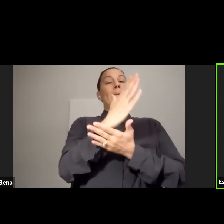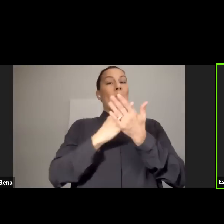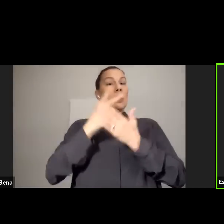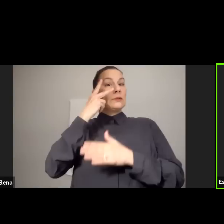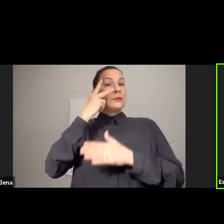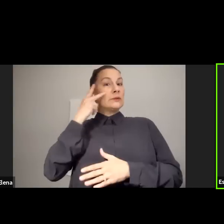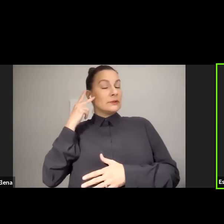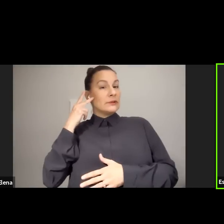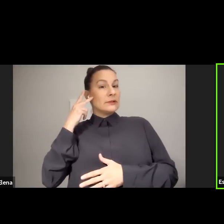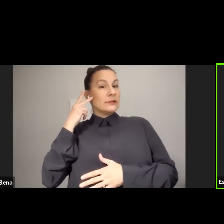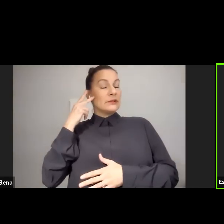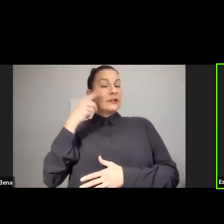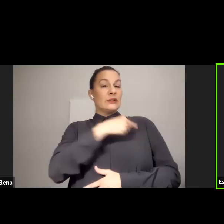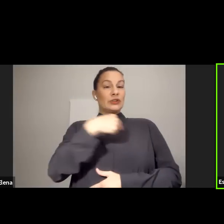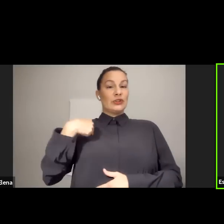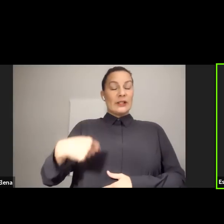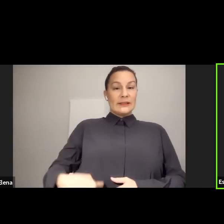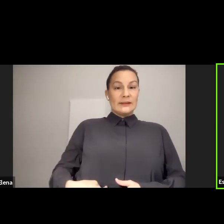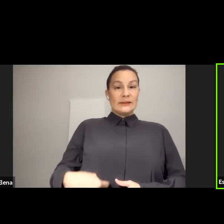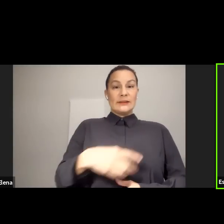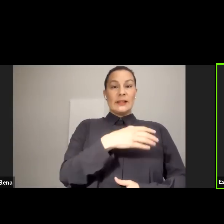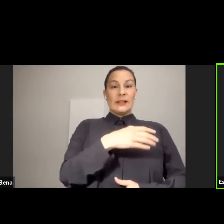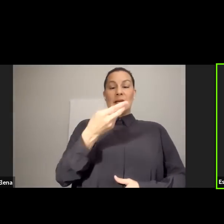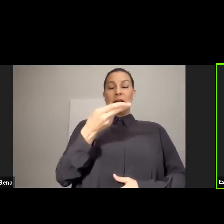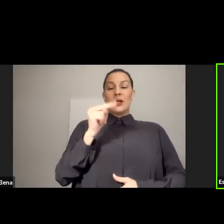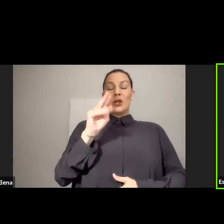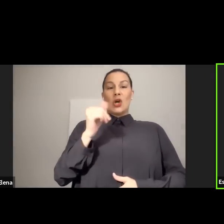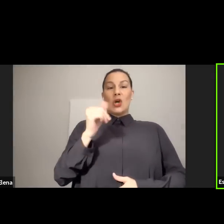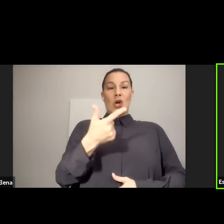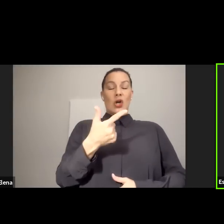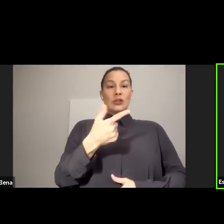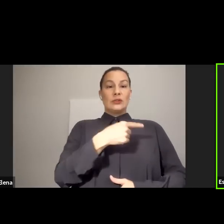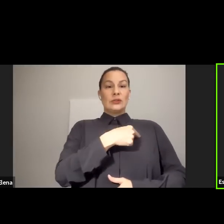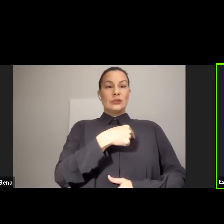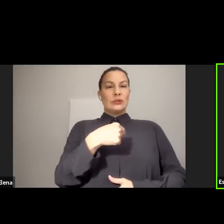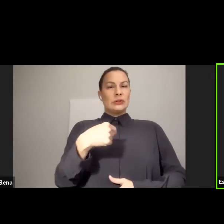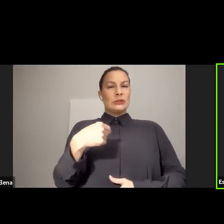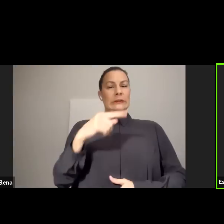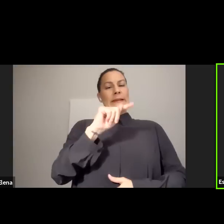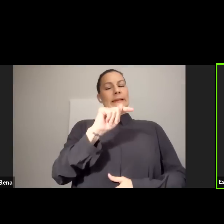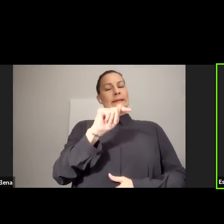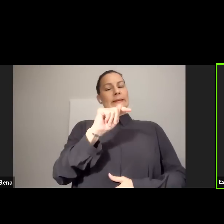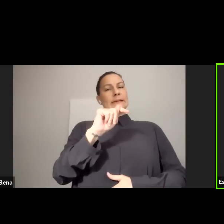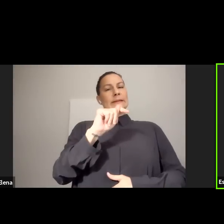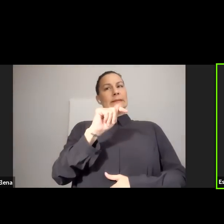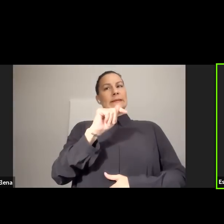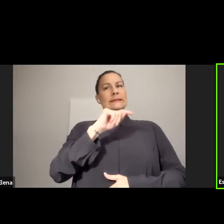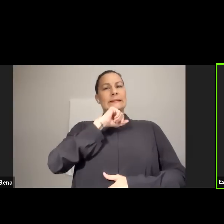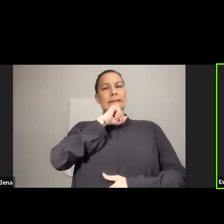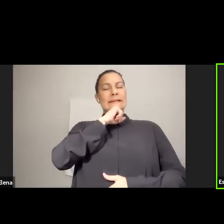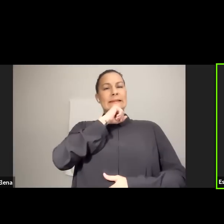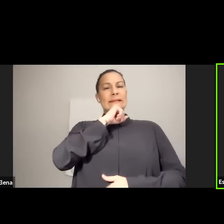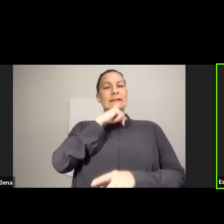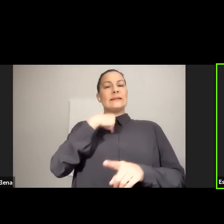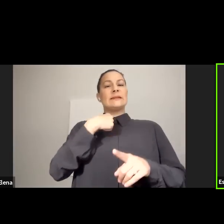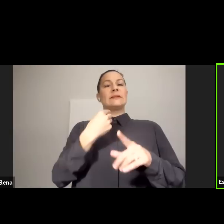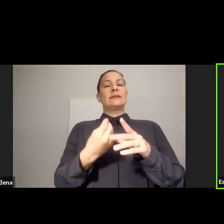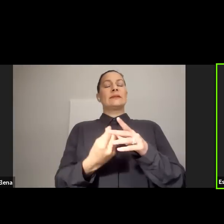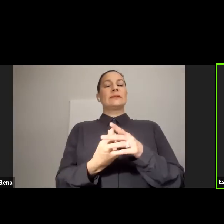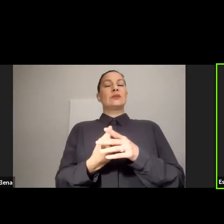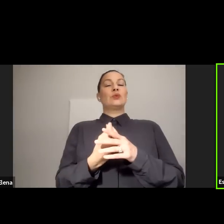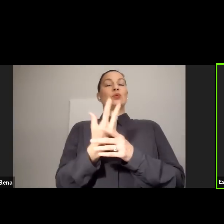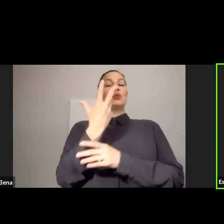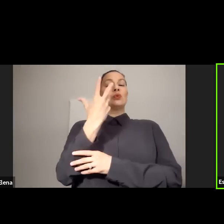Han Taiwanese. I immigrated to the US in the first grade and grew up in an area known as the New Chinatown